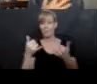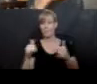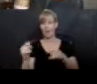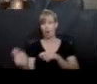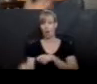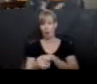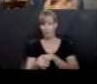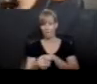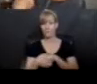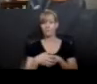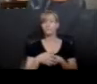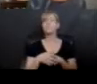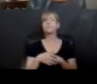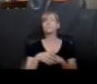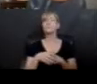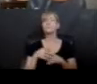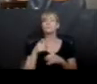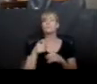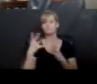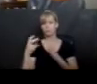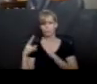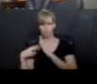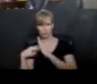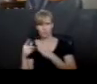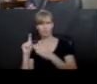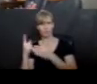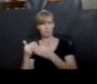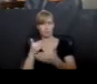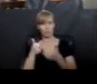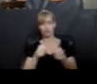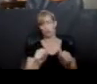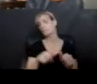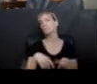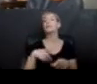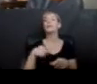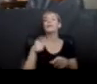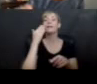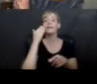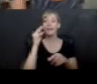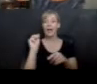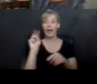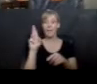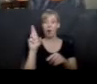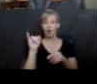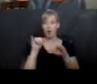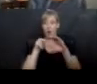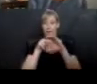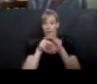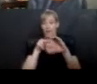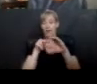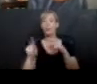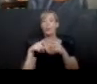called an MRI where it like scans your brain. And when somebody reads about something like a golf swing,